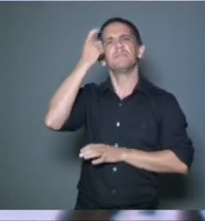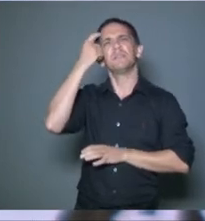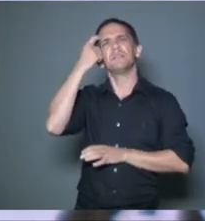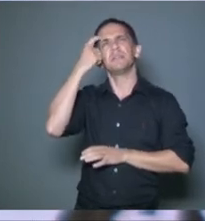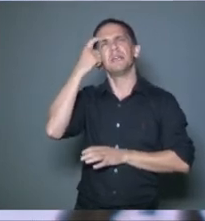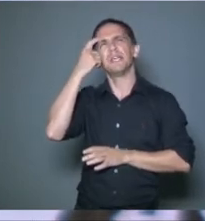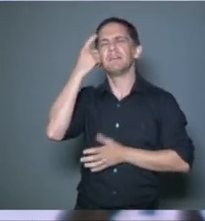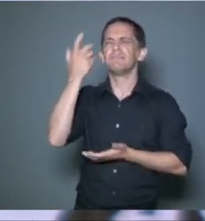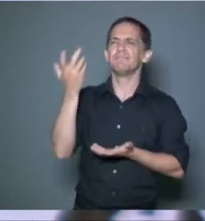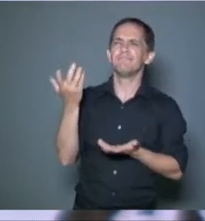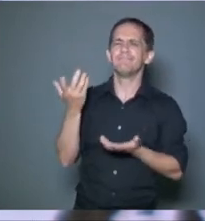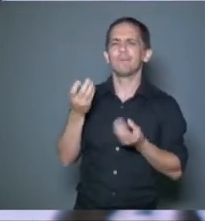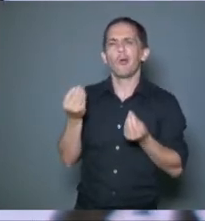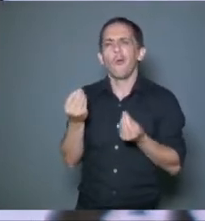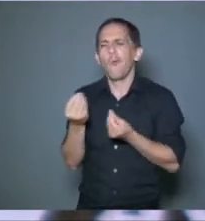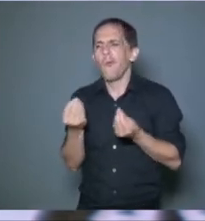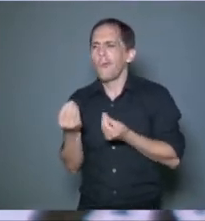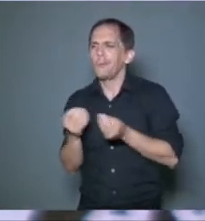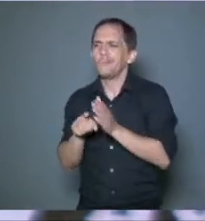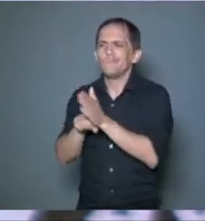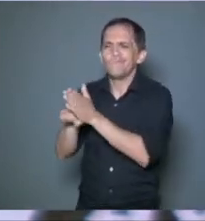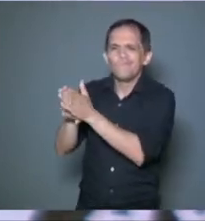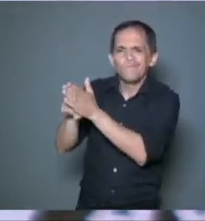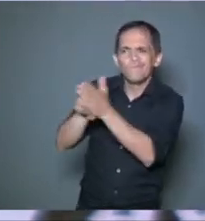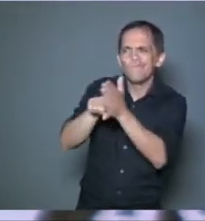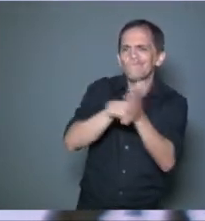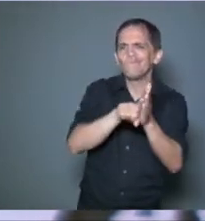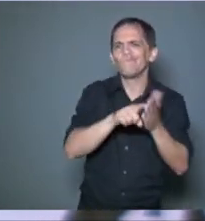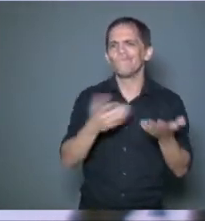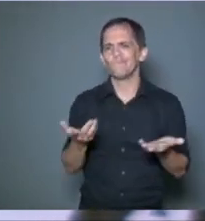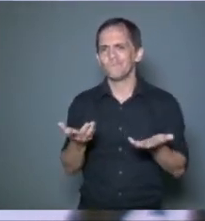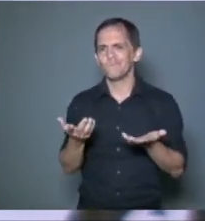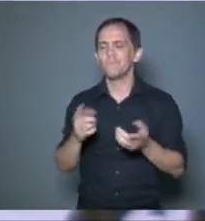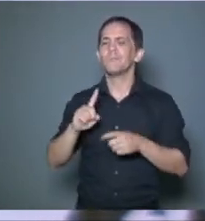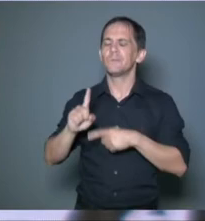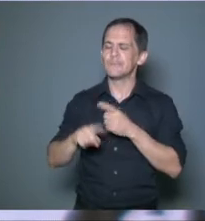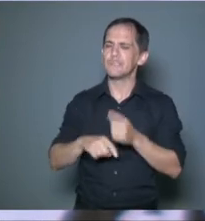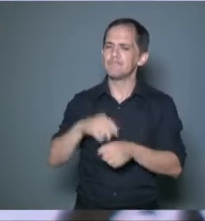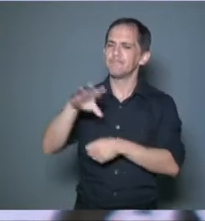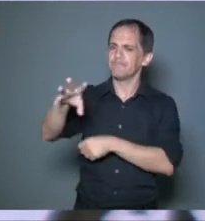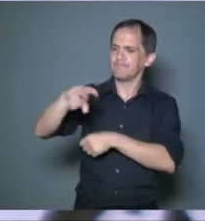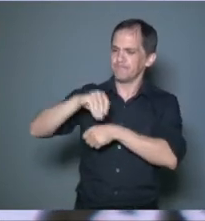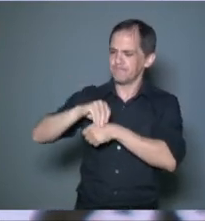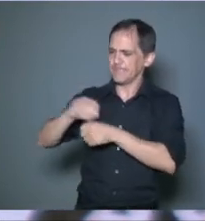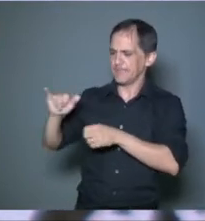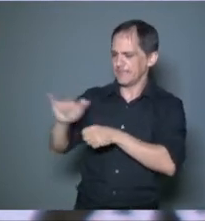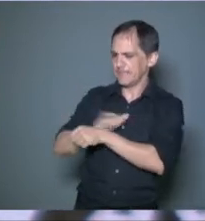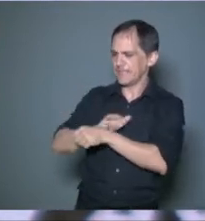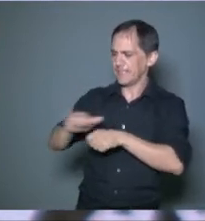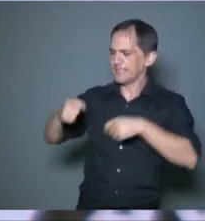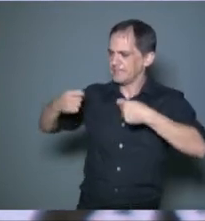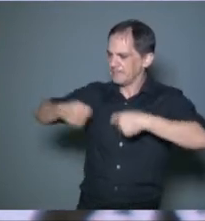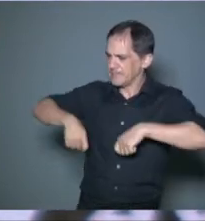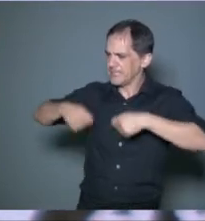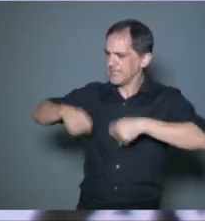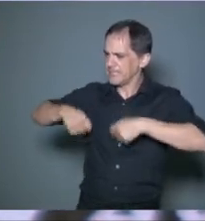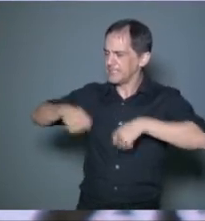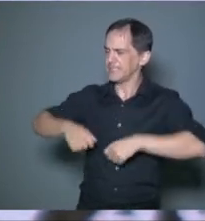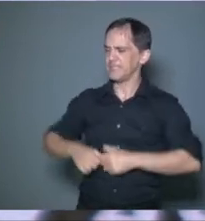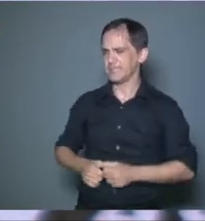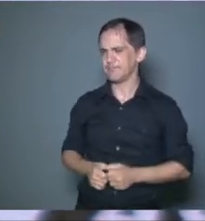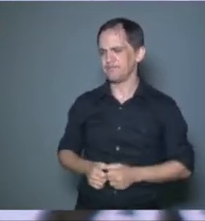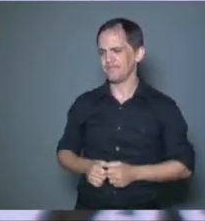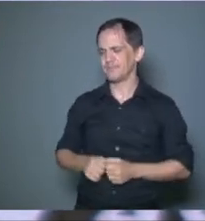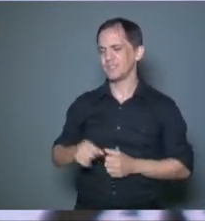something exoteric. You needed to be able to measure it and develop it. And sustainability